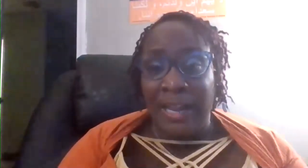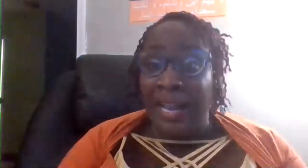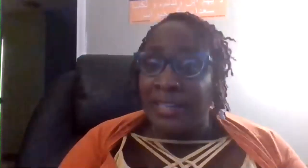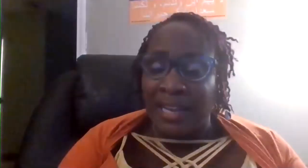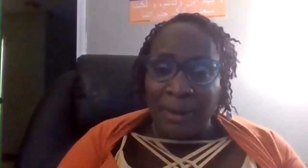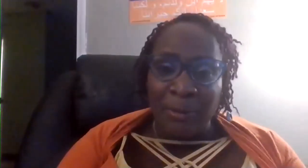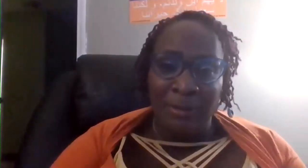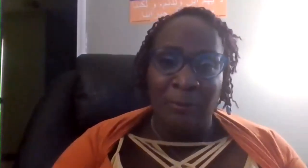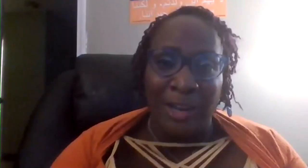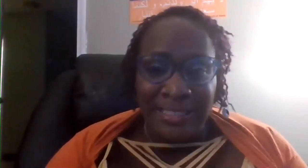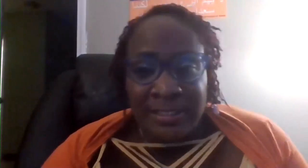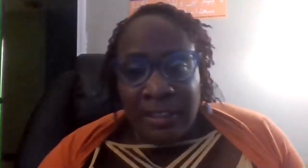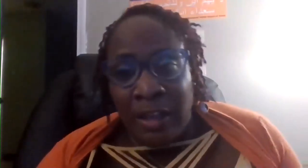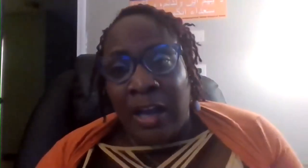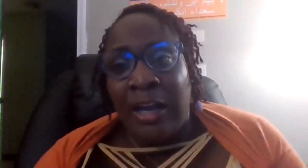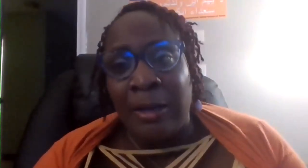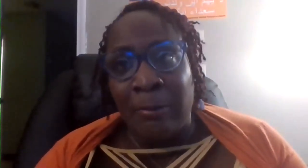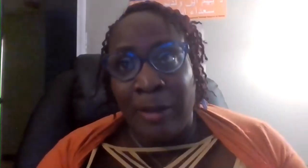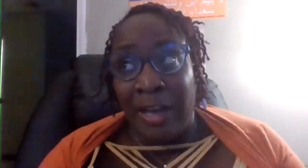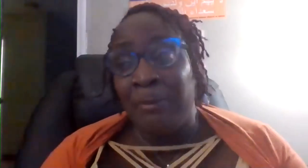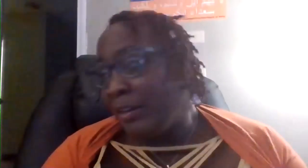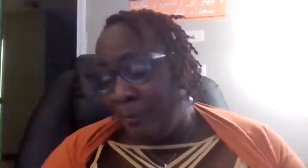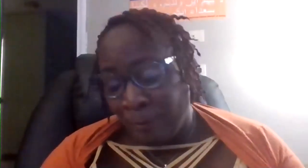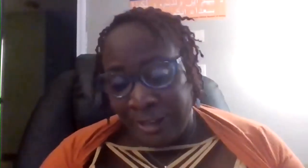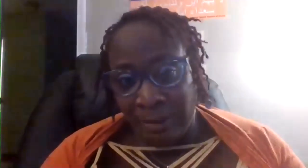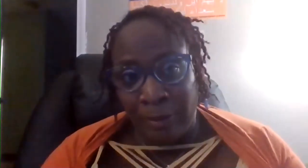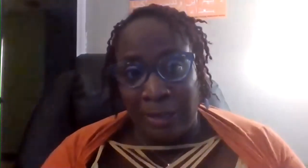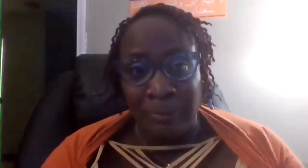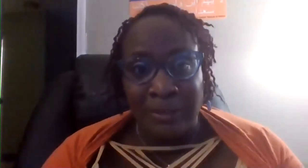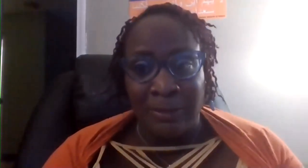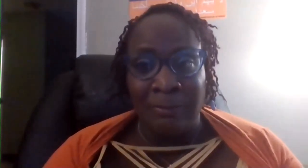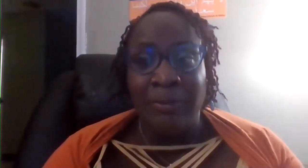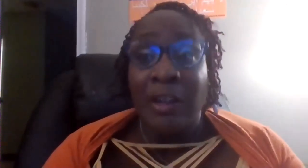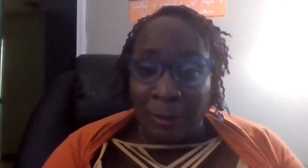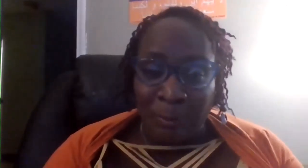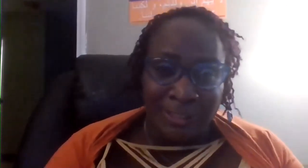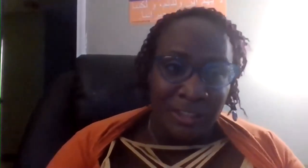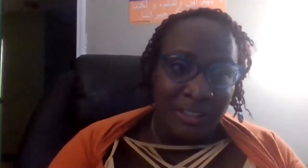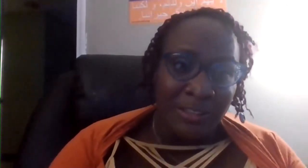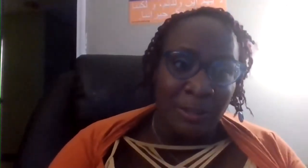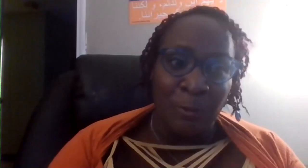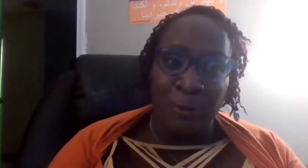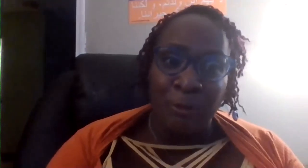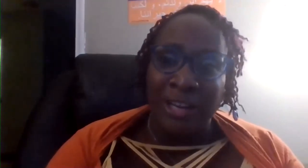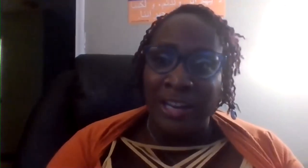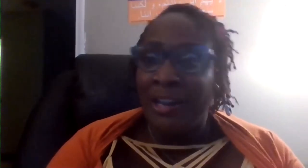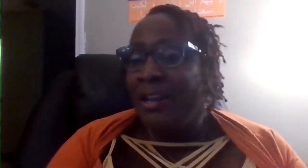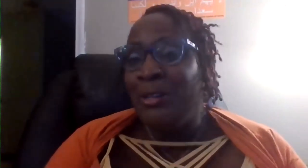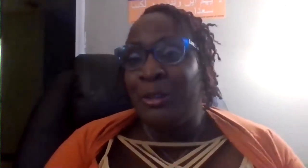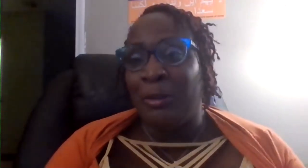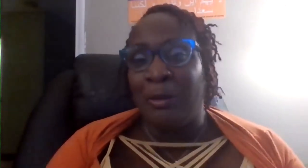know that. And I would invite, I'm going to invite some conversation. So feel